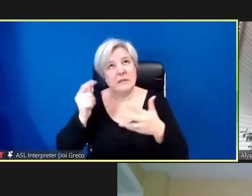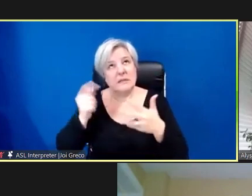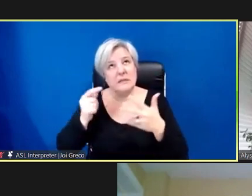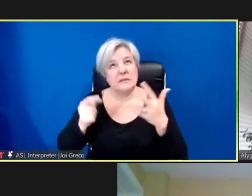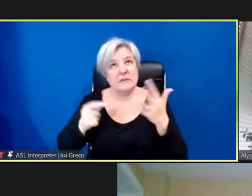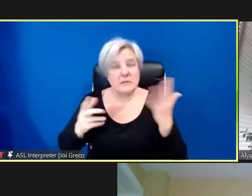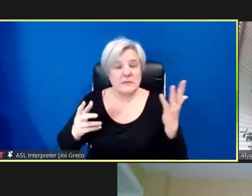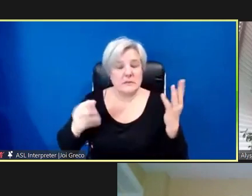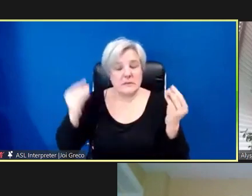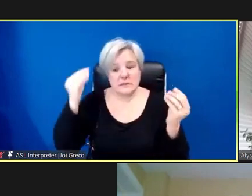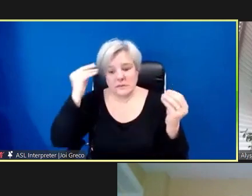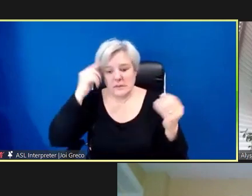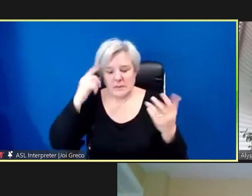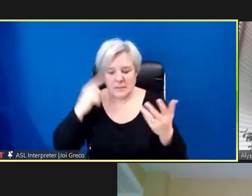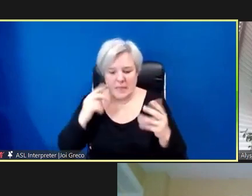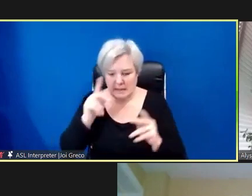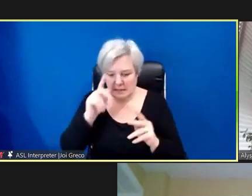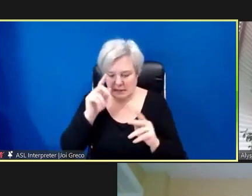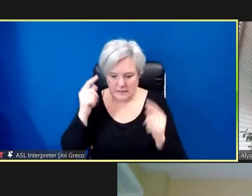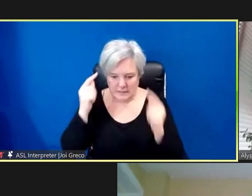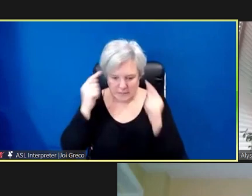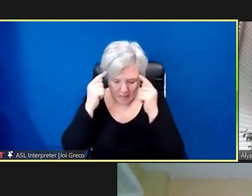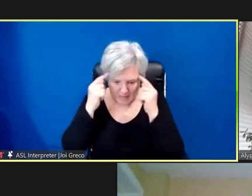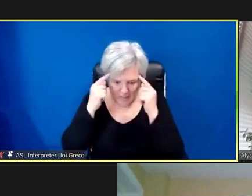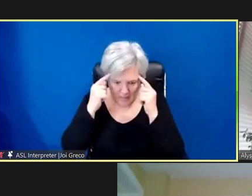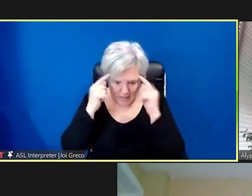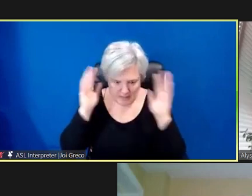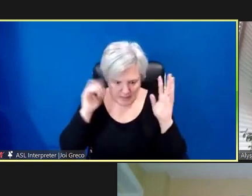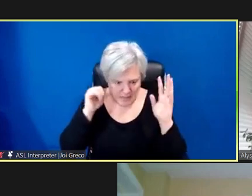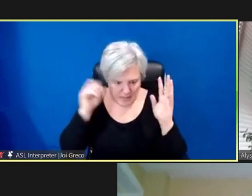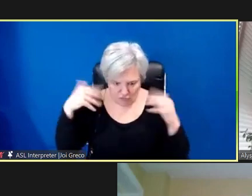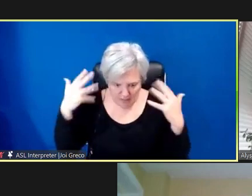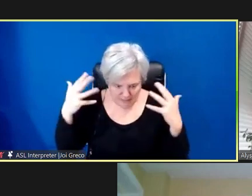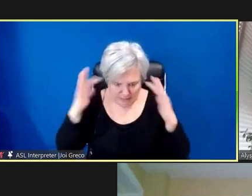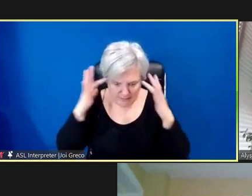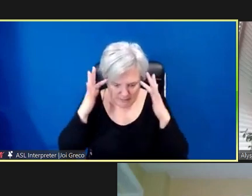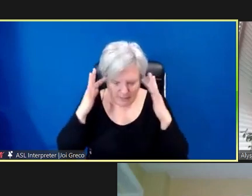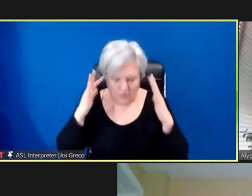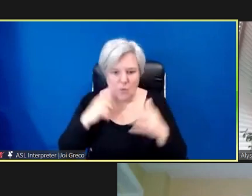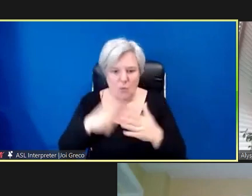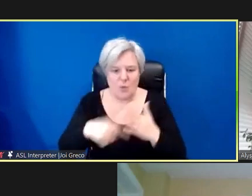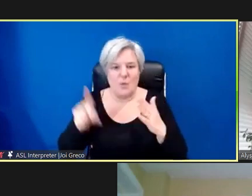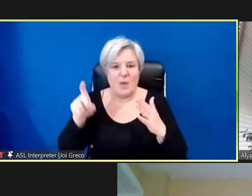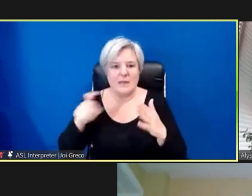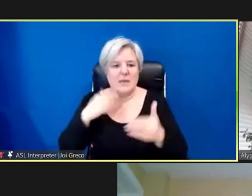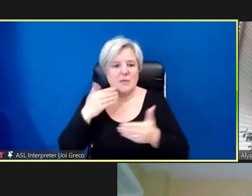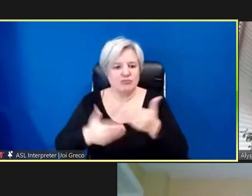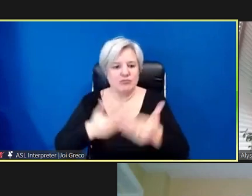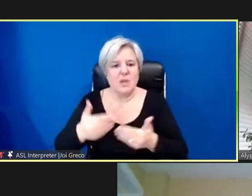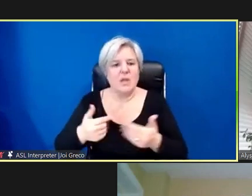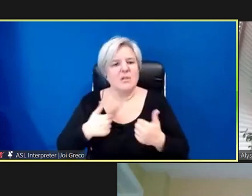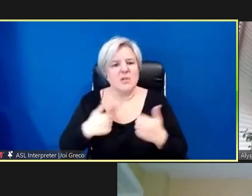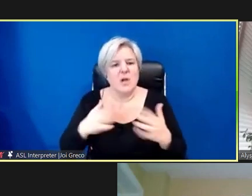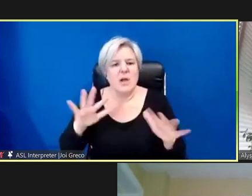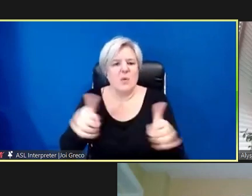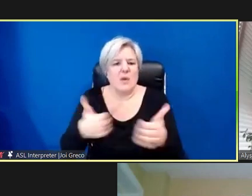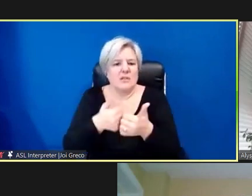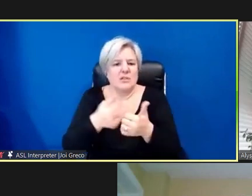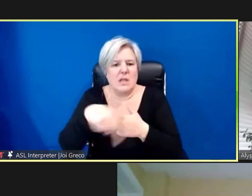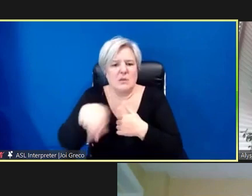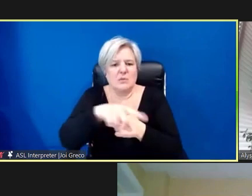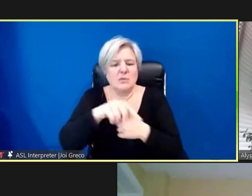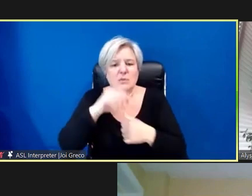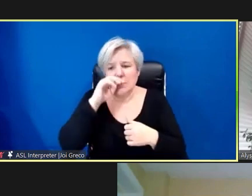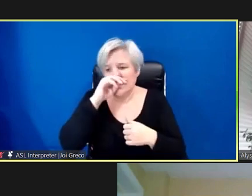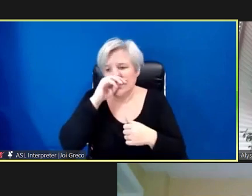to do to keep my sanity at a really good level as I progress? So I'd like to challenge folks